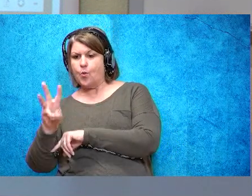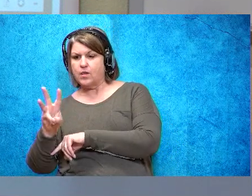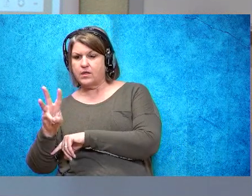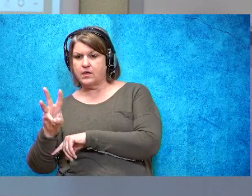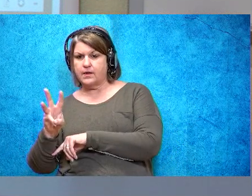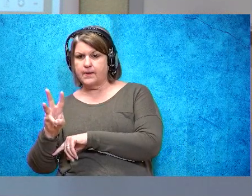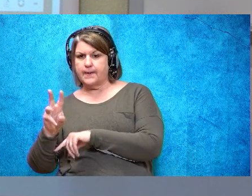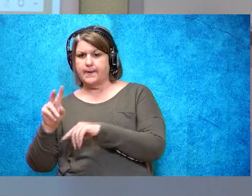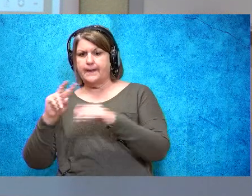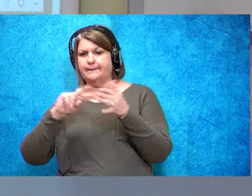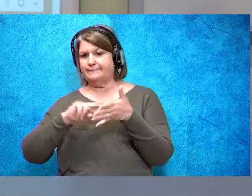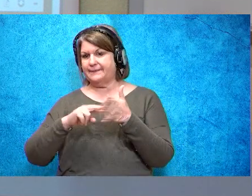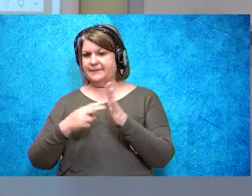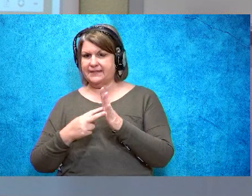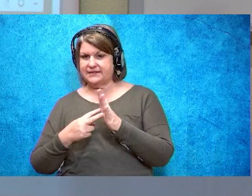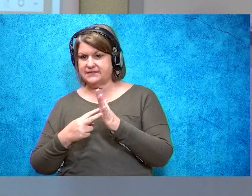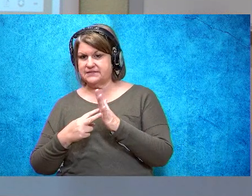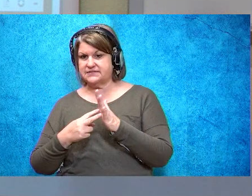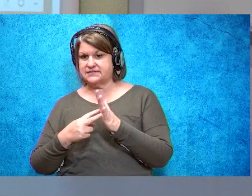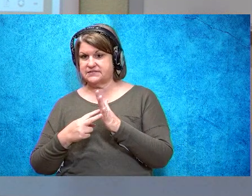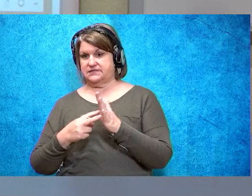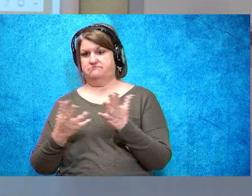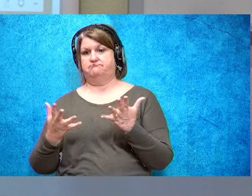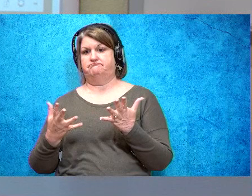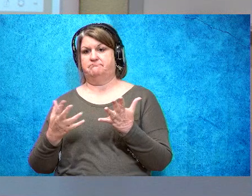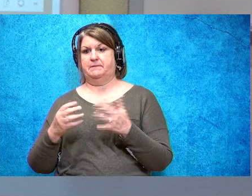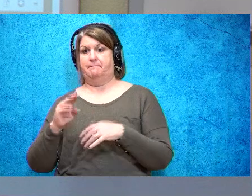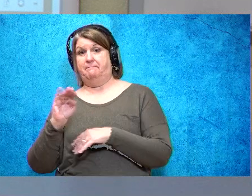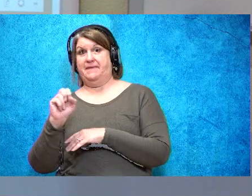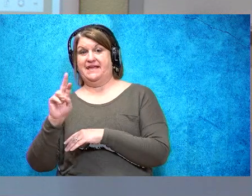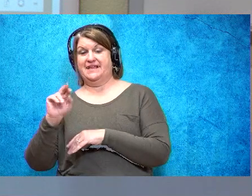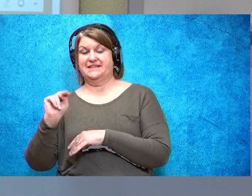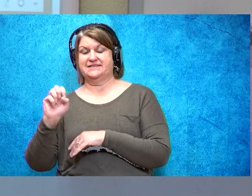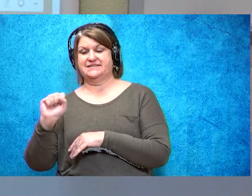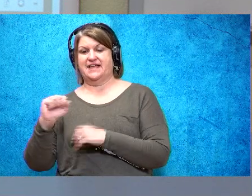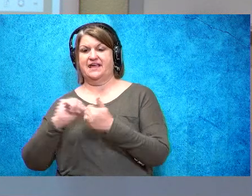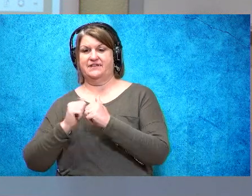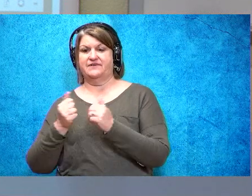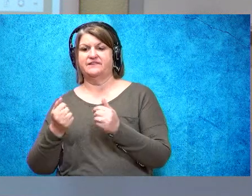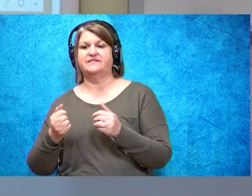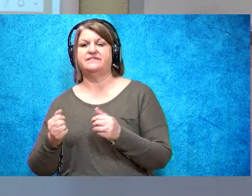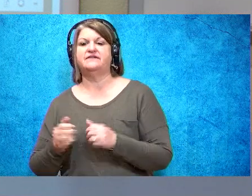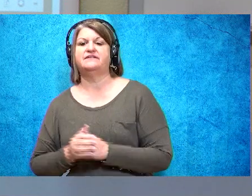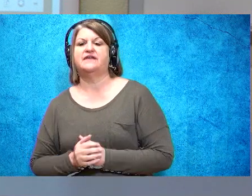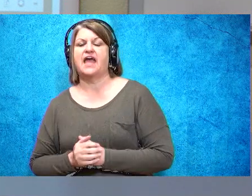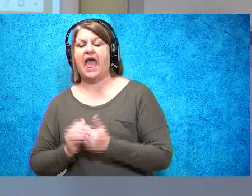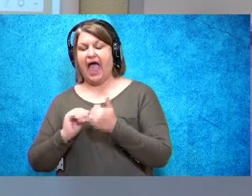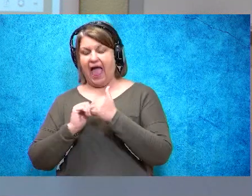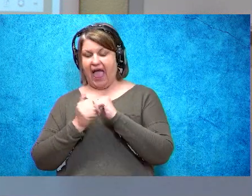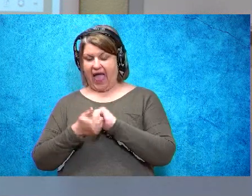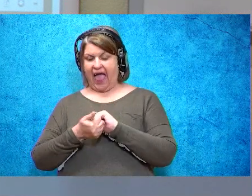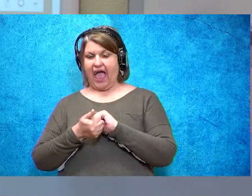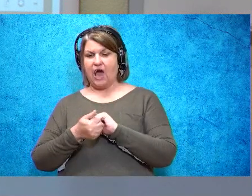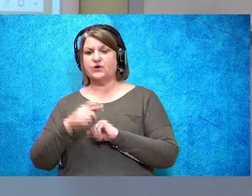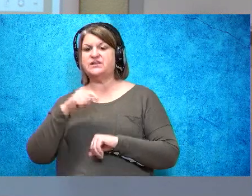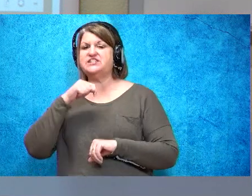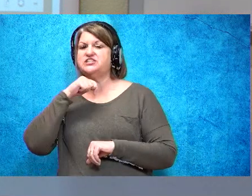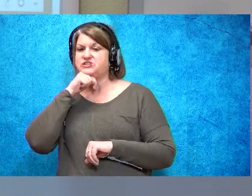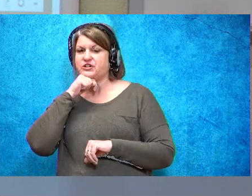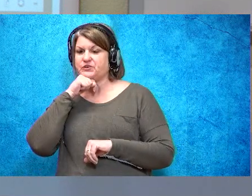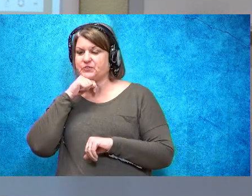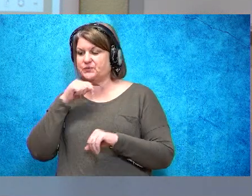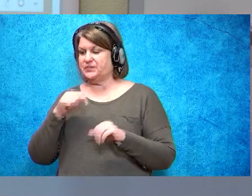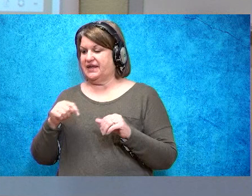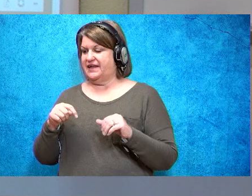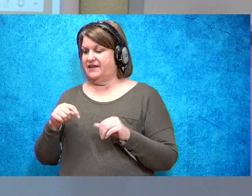means did something happen. So this question says, how did Frog get Toad to play with him at the end?